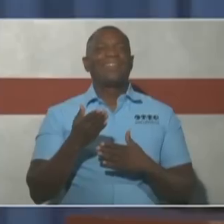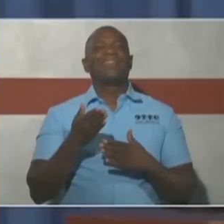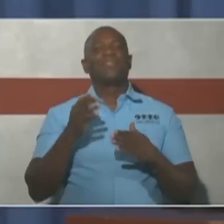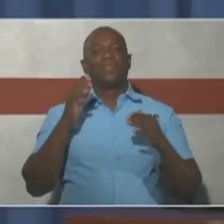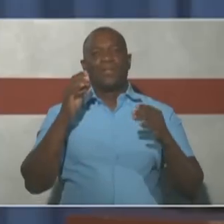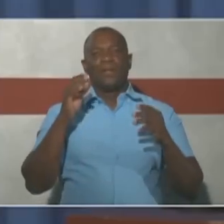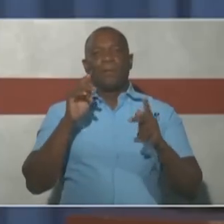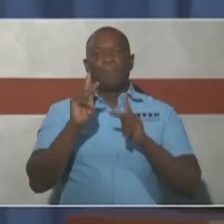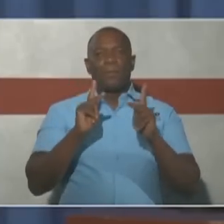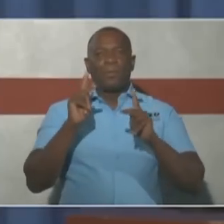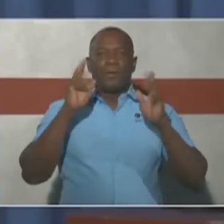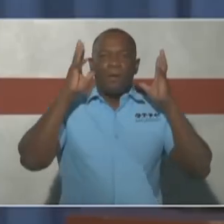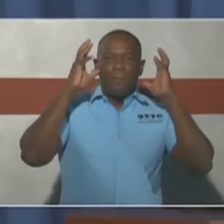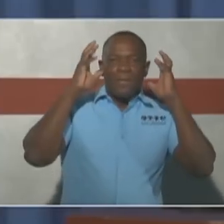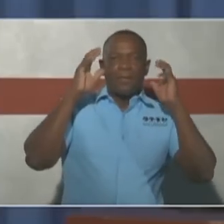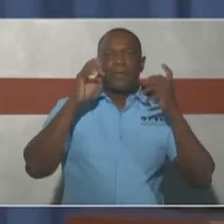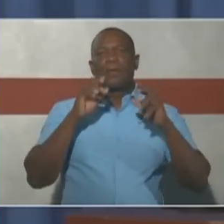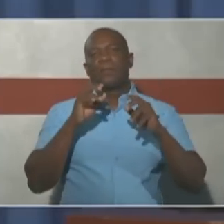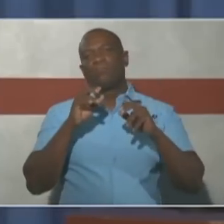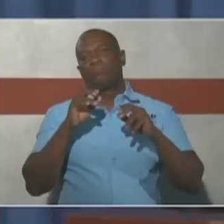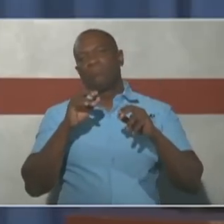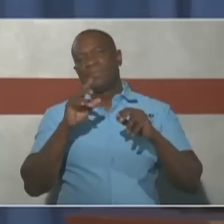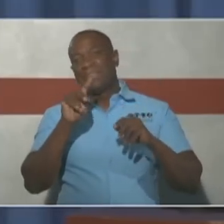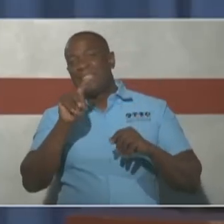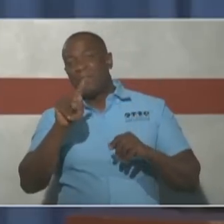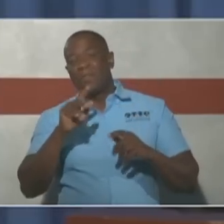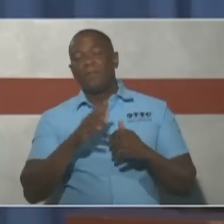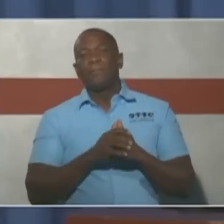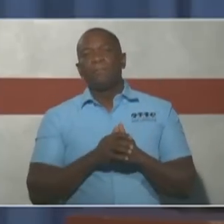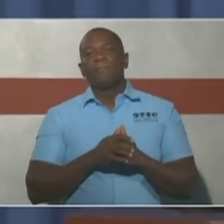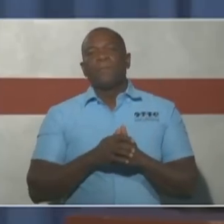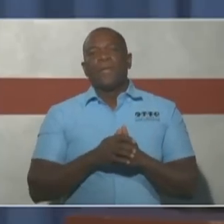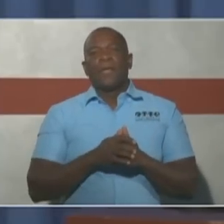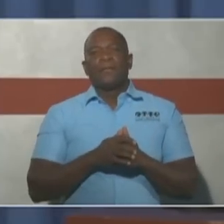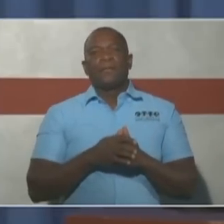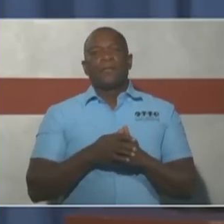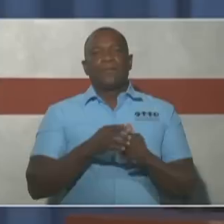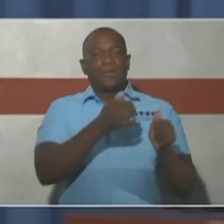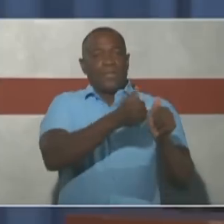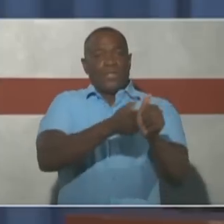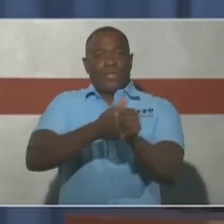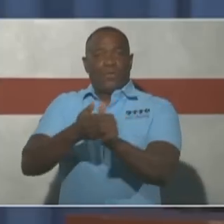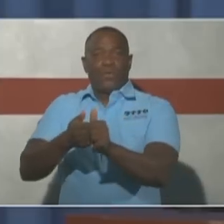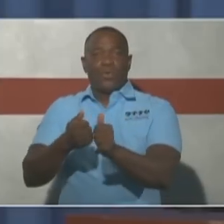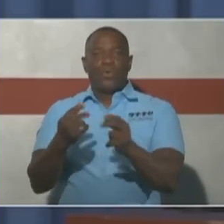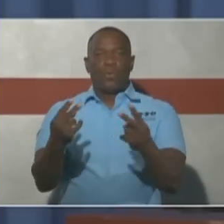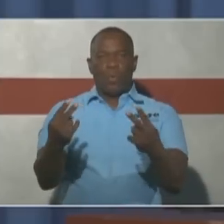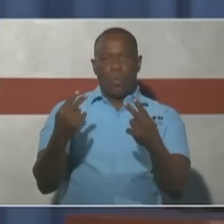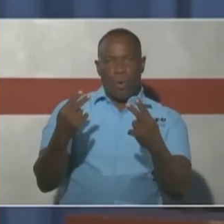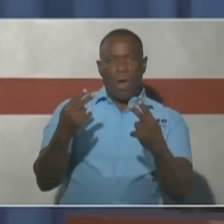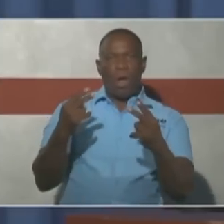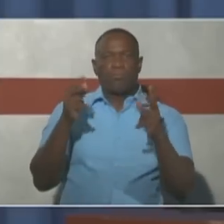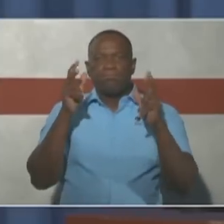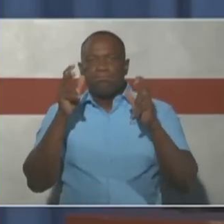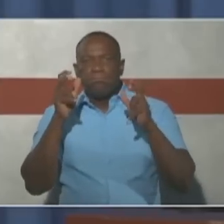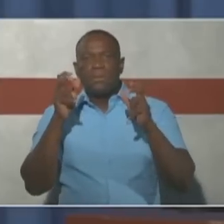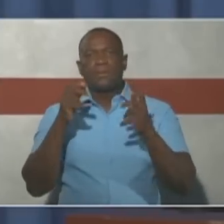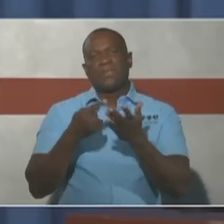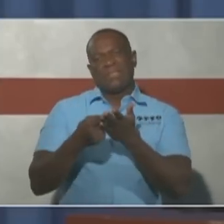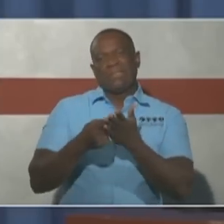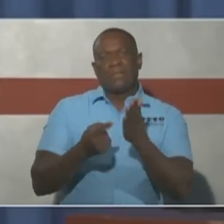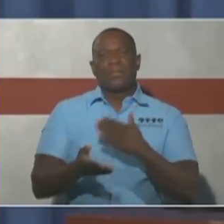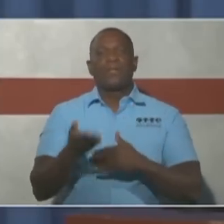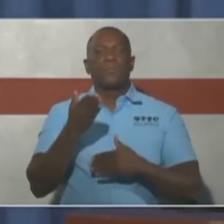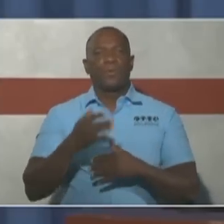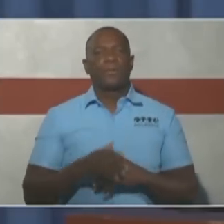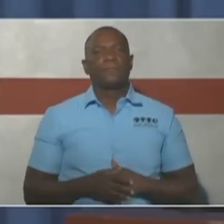and National Security. A special good morning to all our media counterparts who are joining us here today, and to